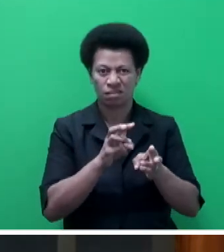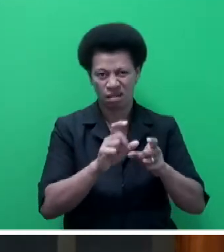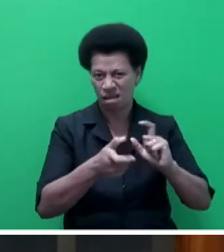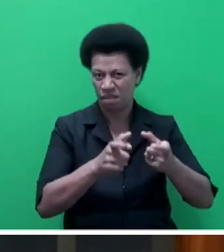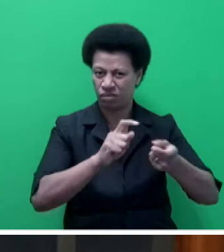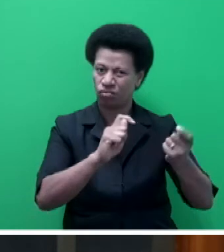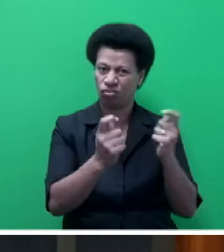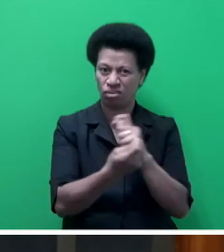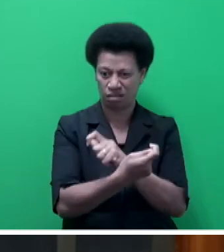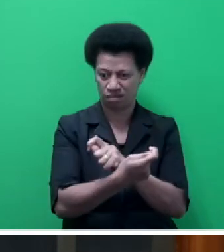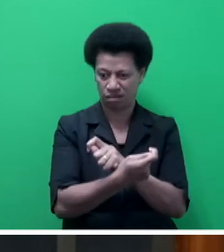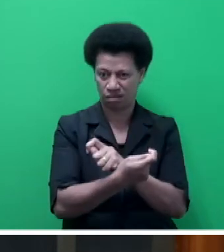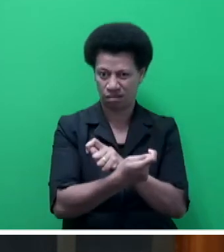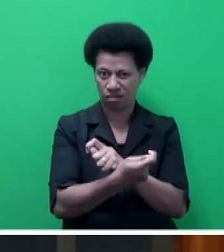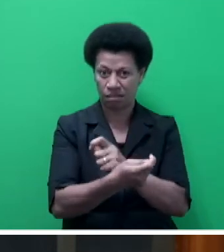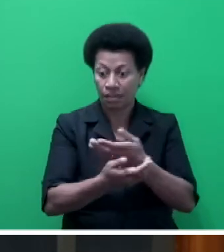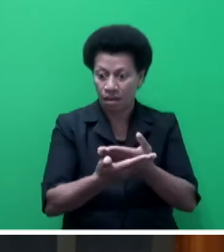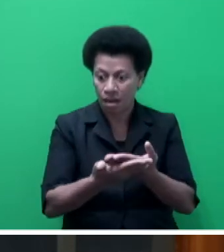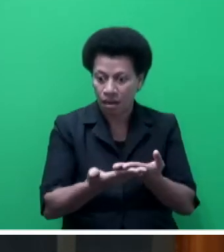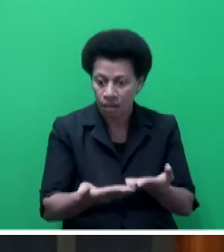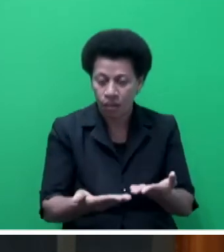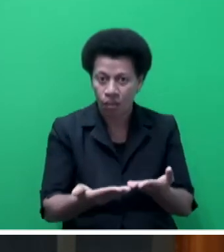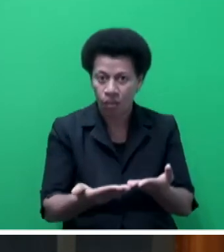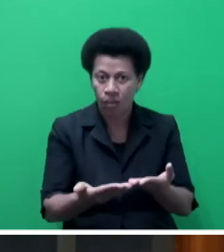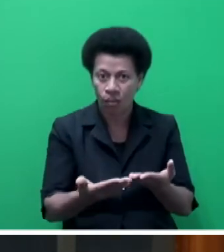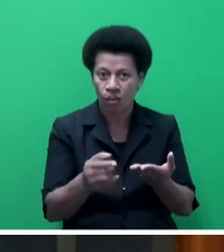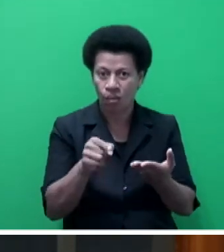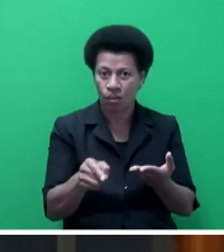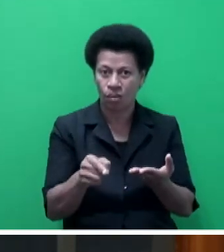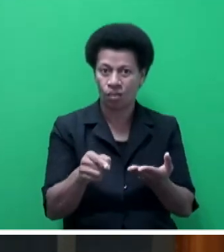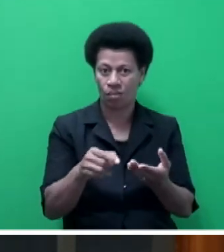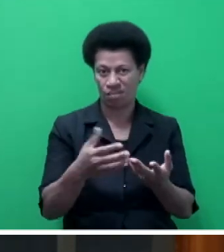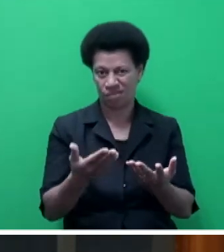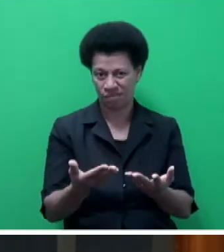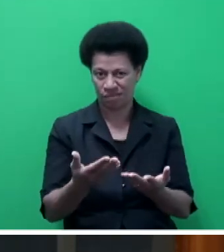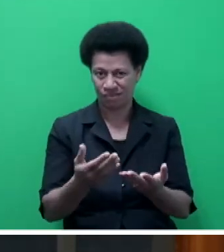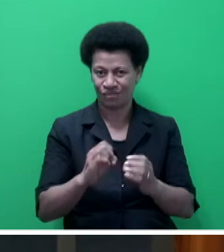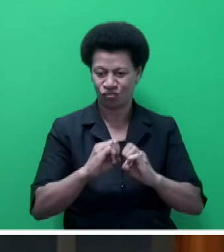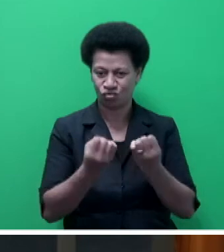how this translates to further socio-economic challenges.